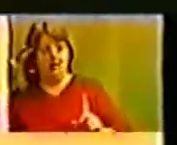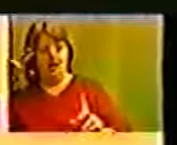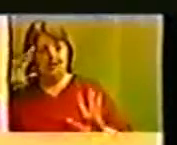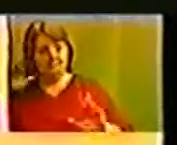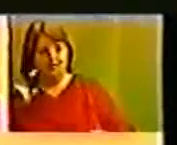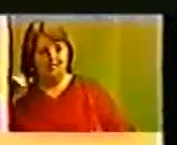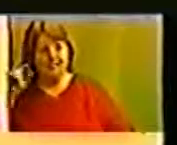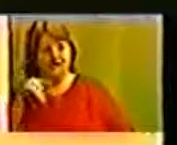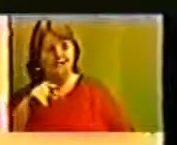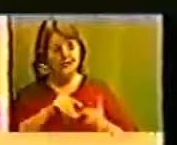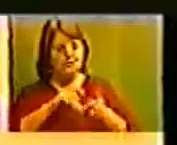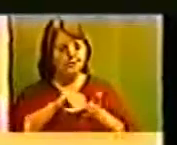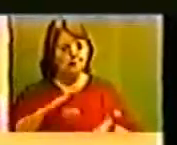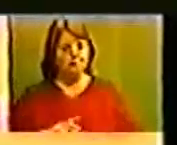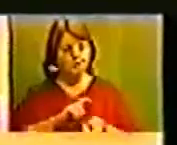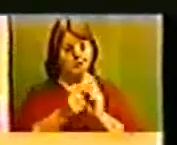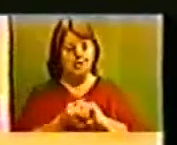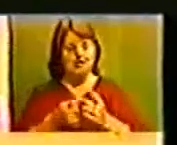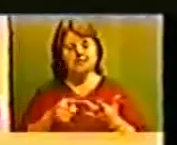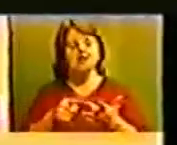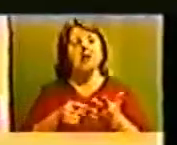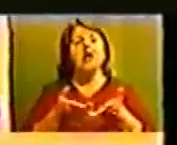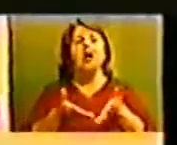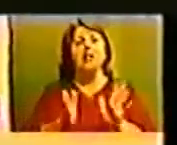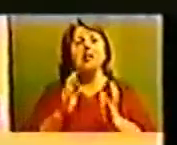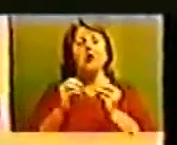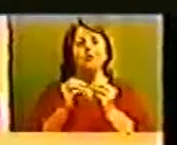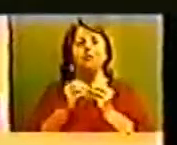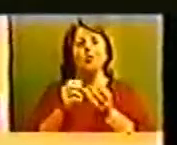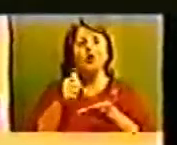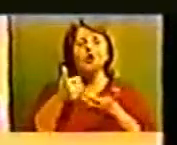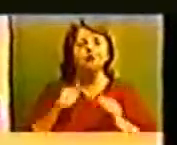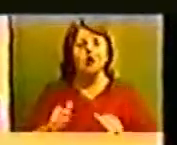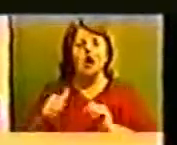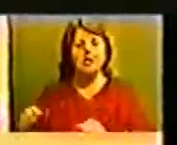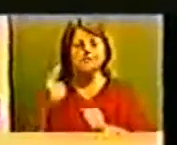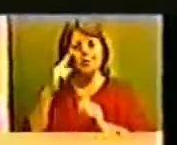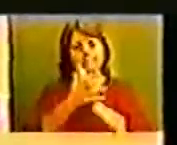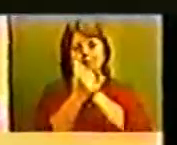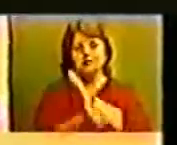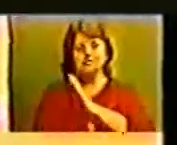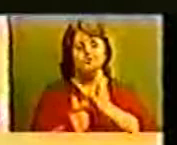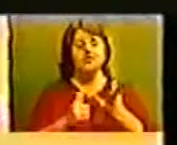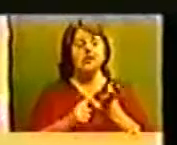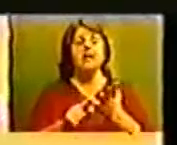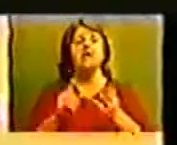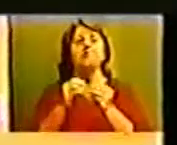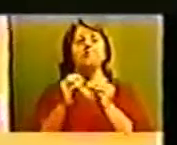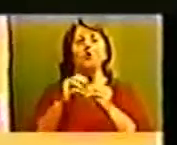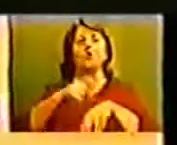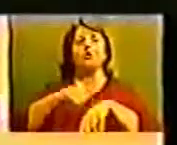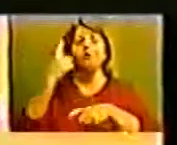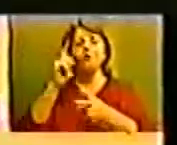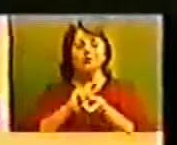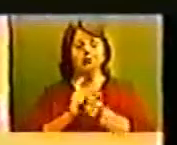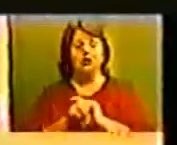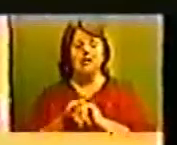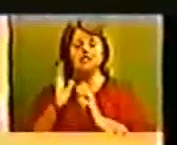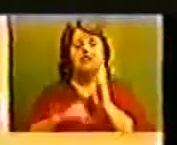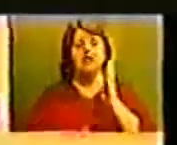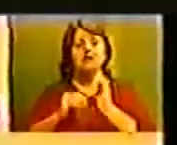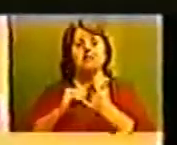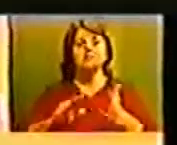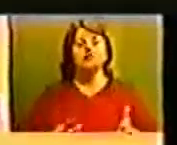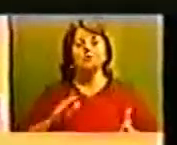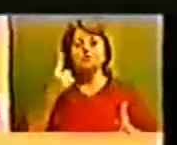expectations for student change, to allow more trials for mastery, and allow more time for change than you would for a student who